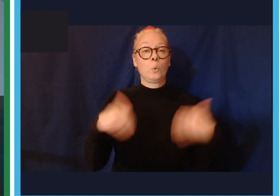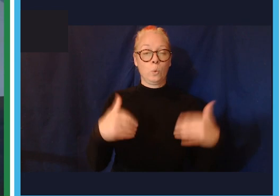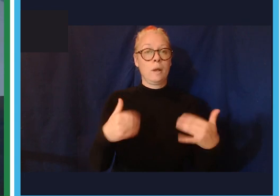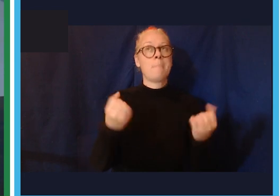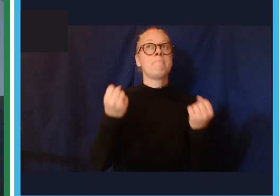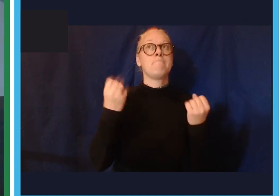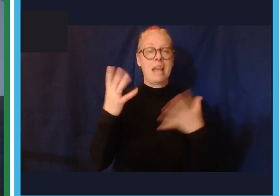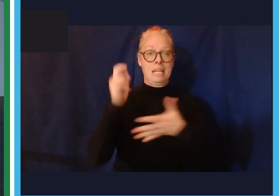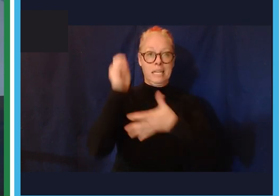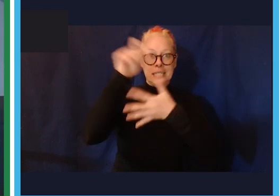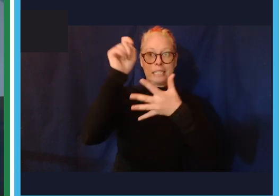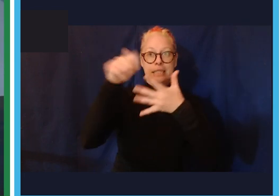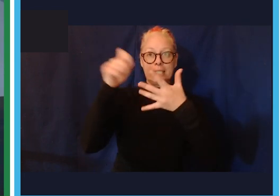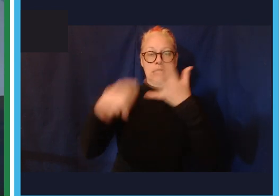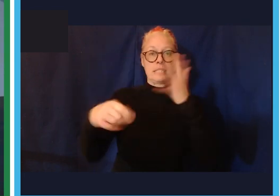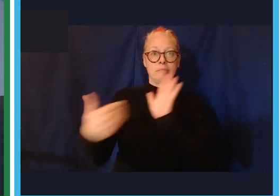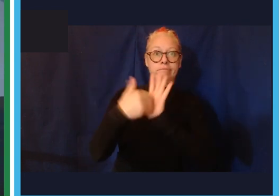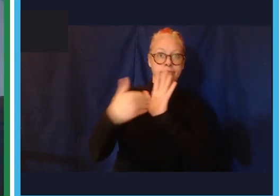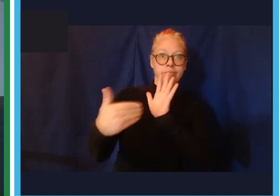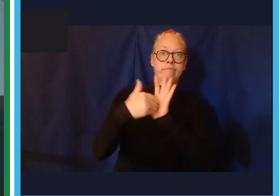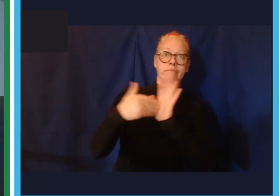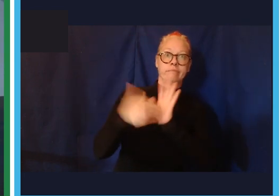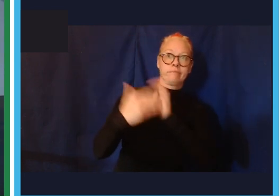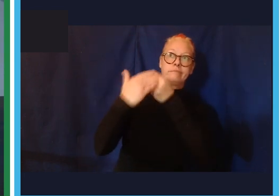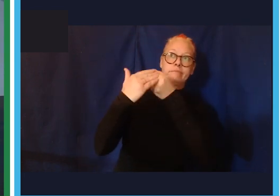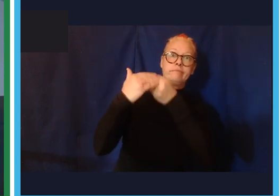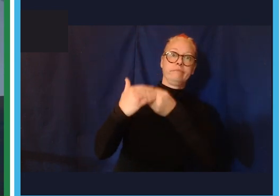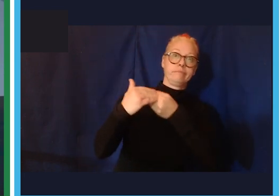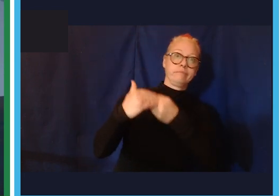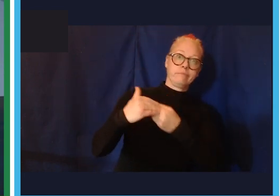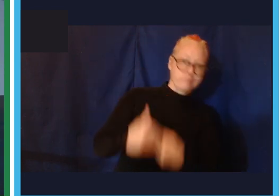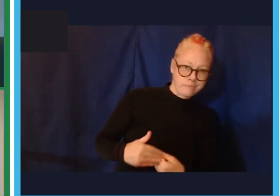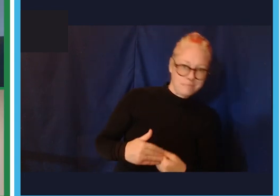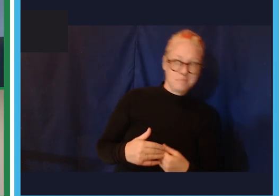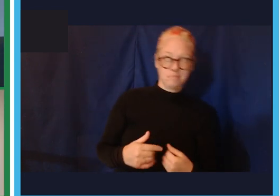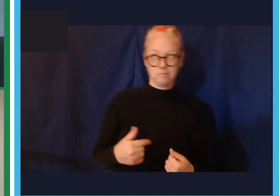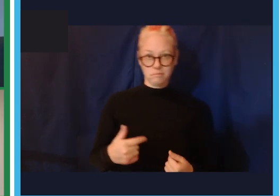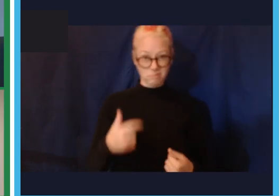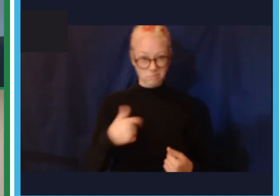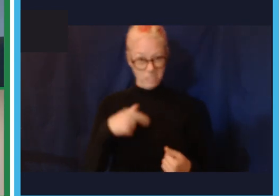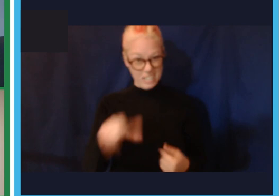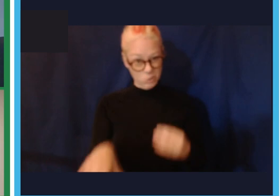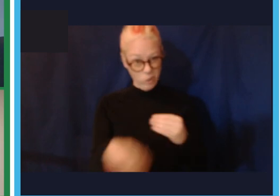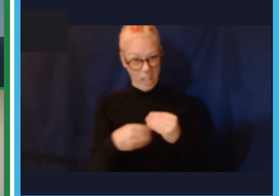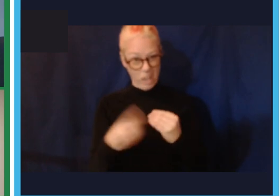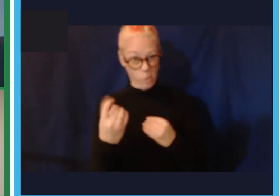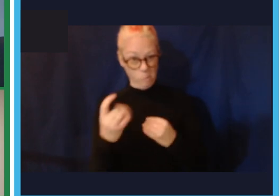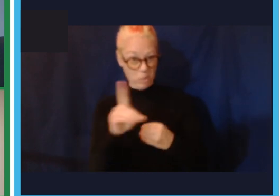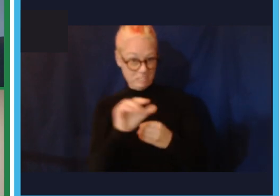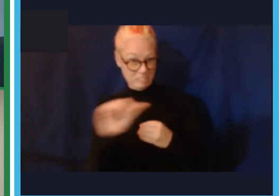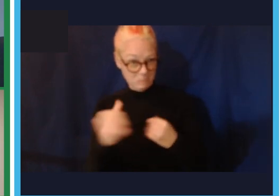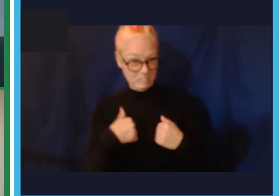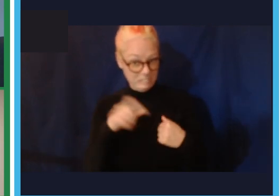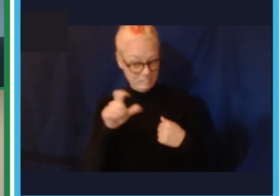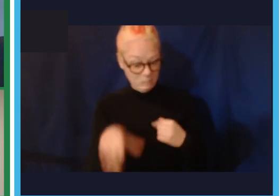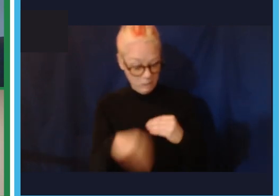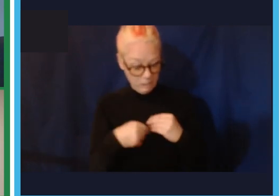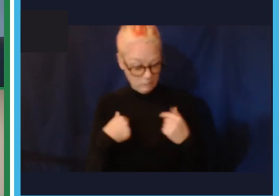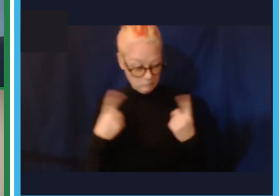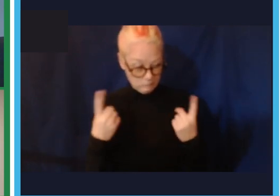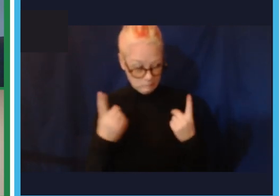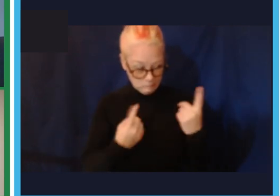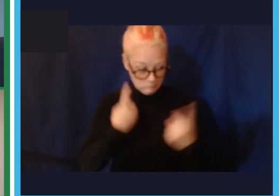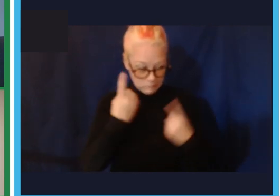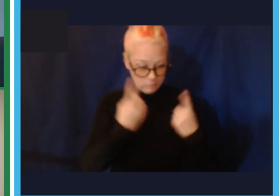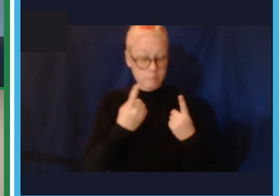with Graham and working with Ty and really learning from them, I was able to